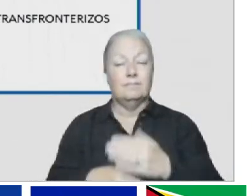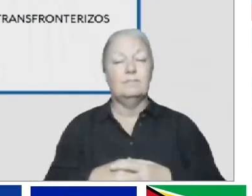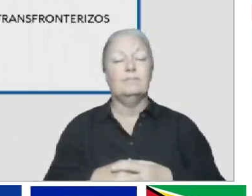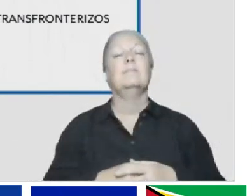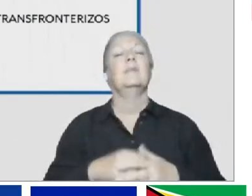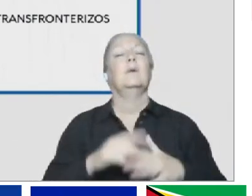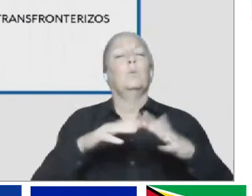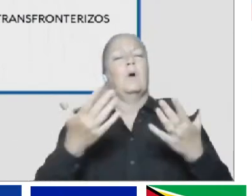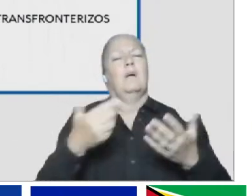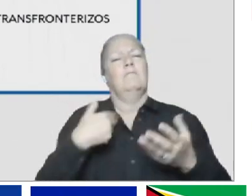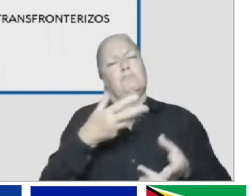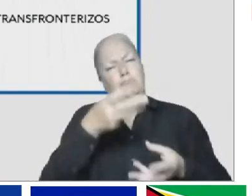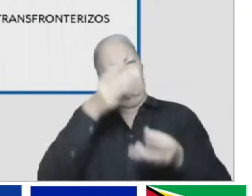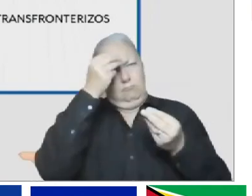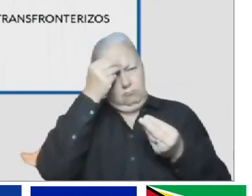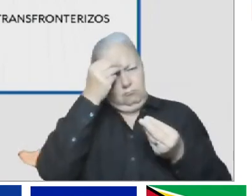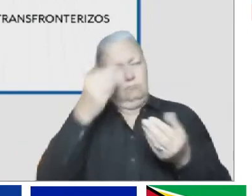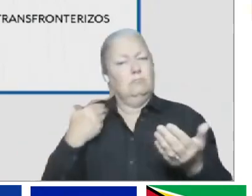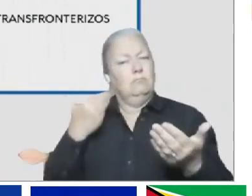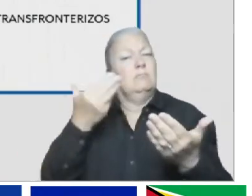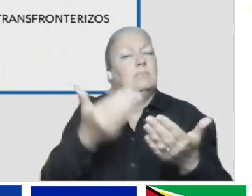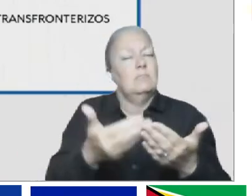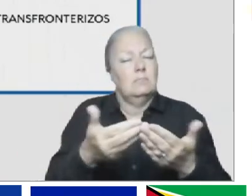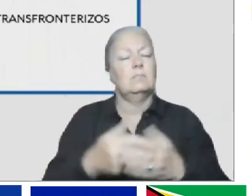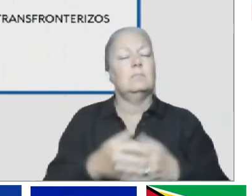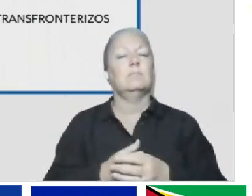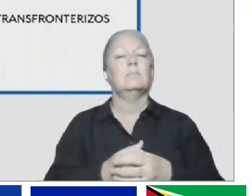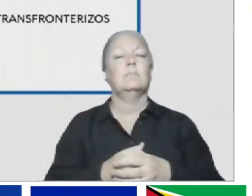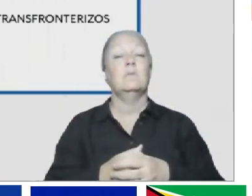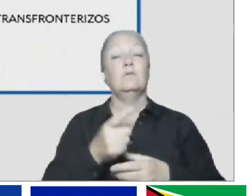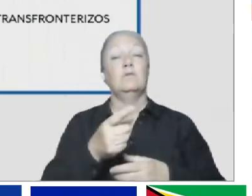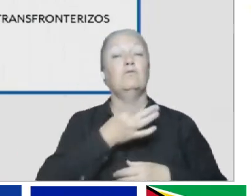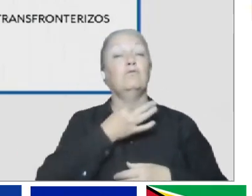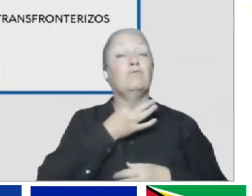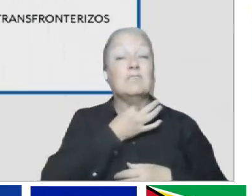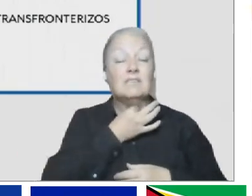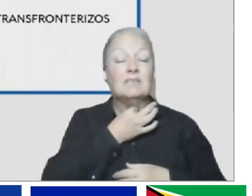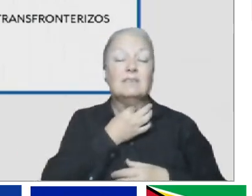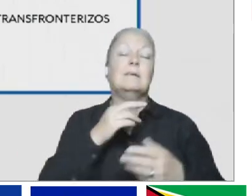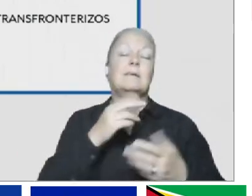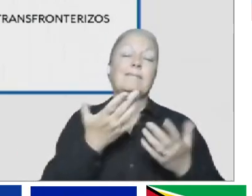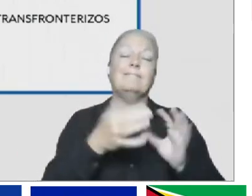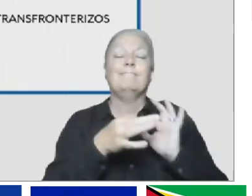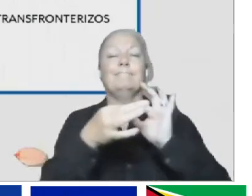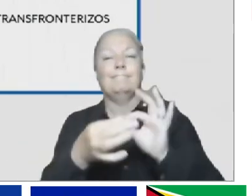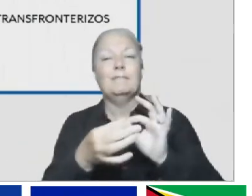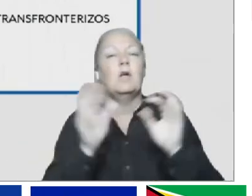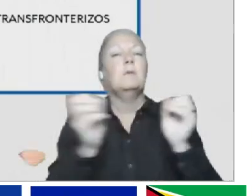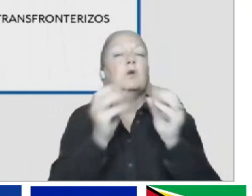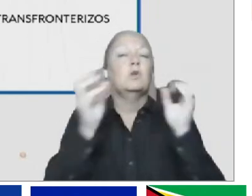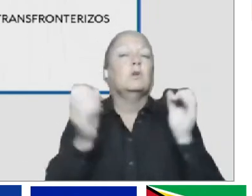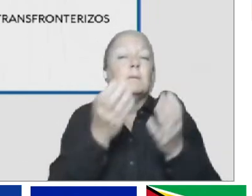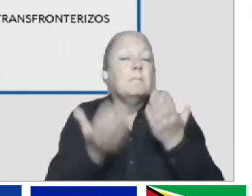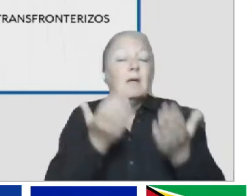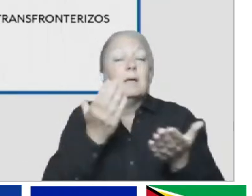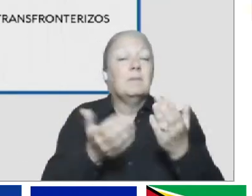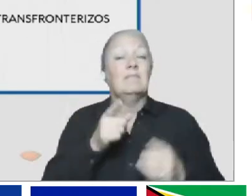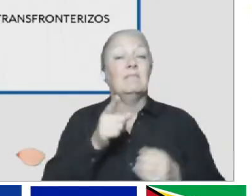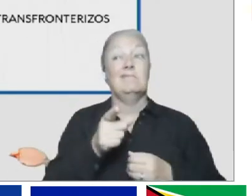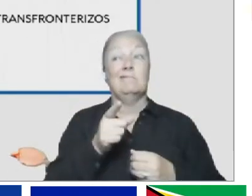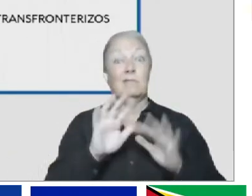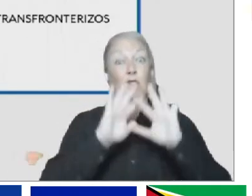learned is that risks and therefore emergencies may be global, like this pandemic. They are